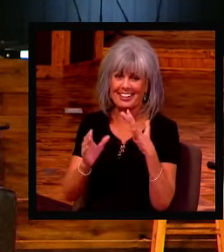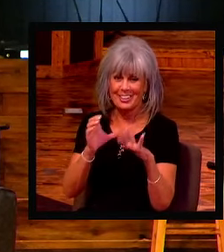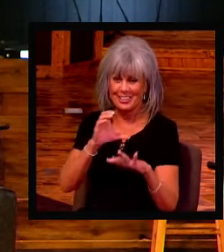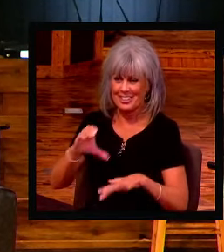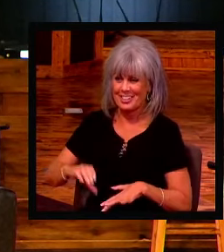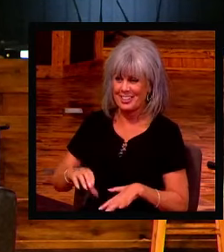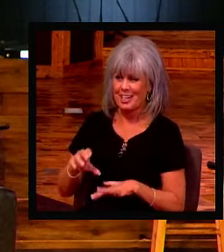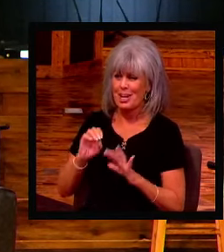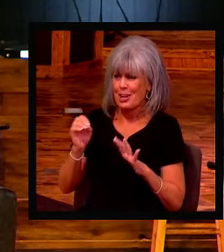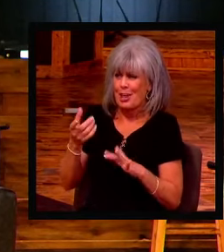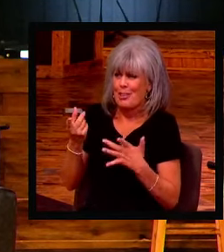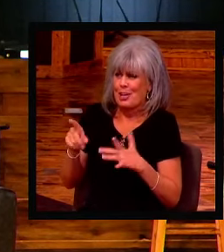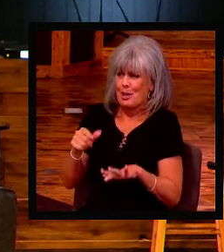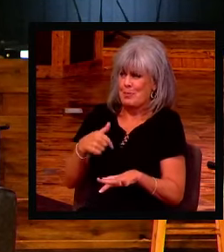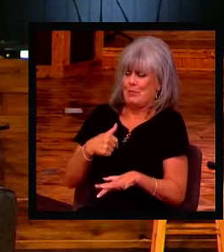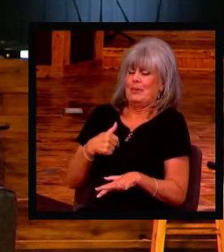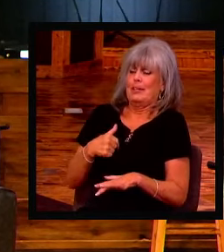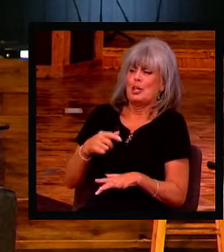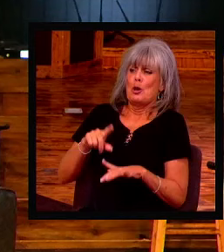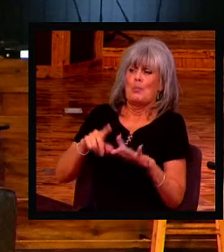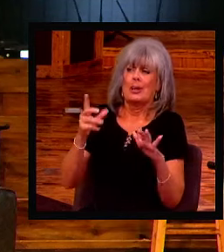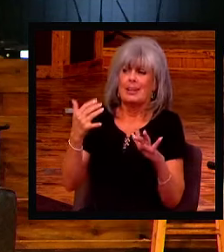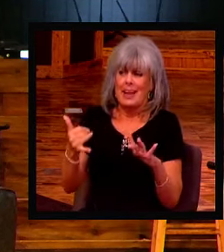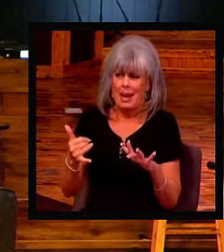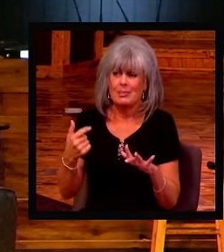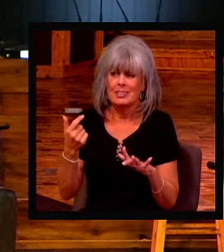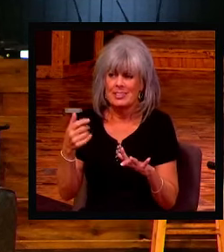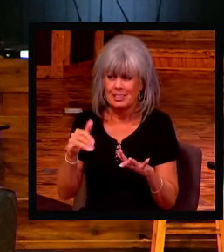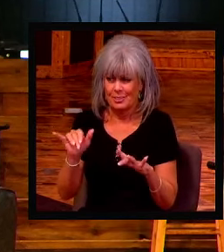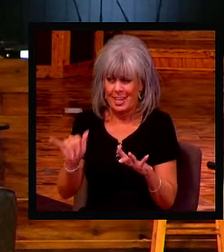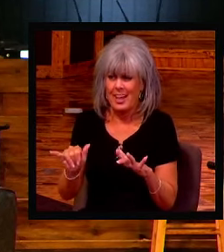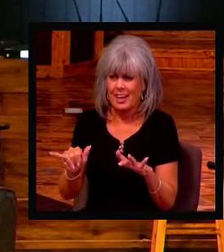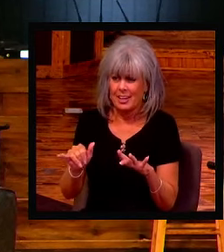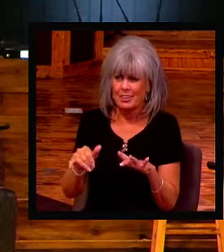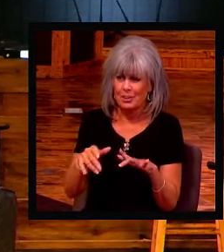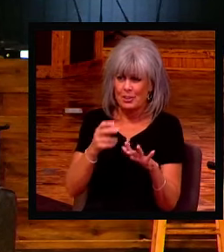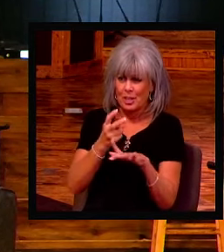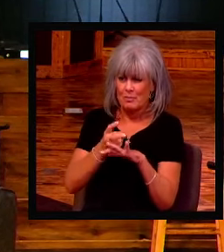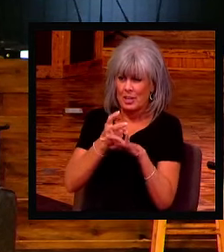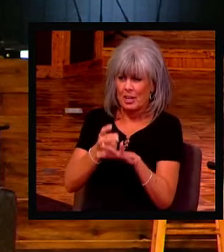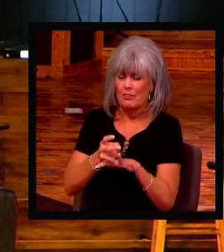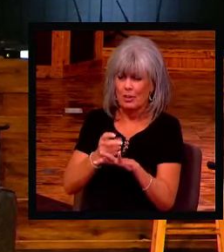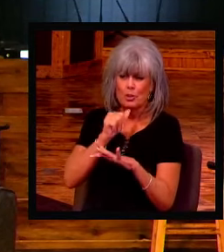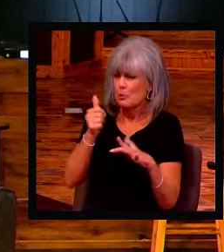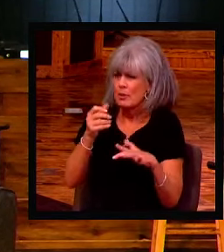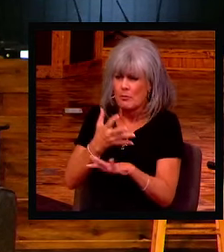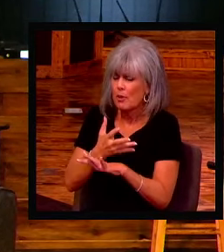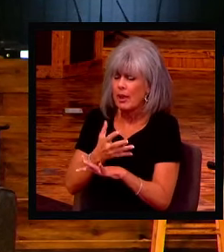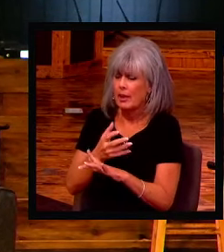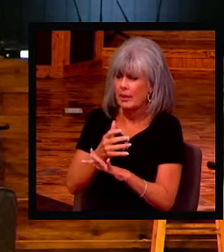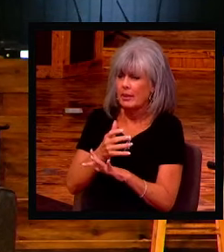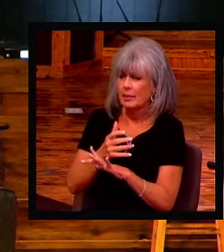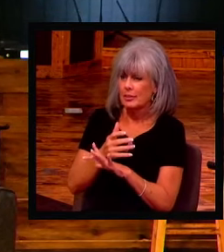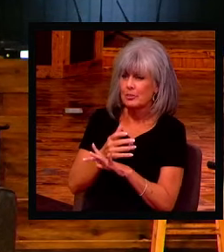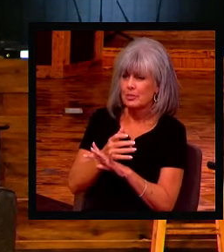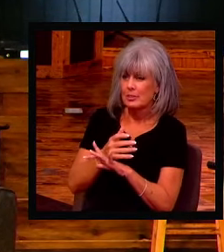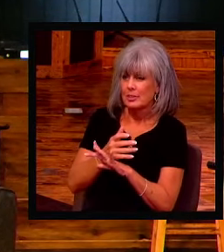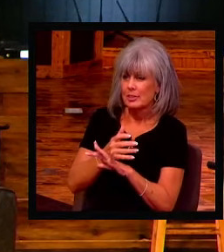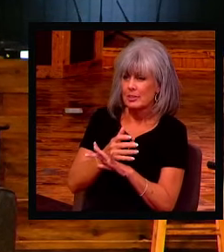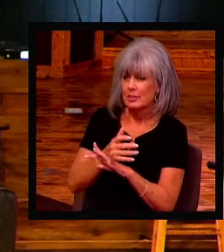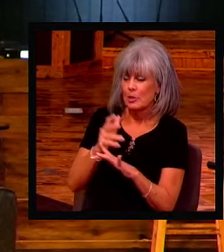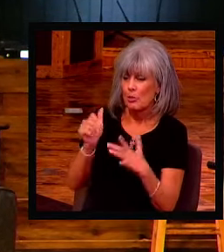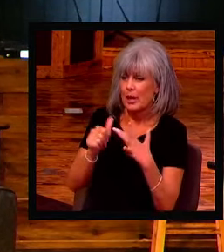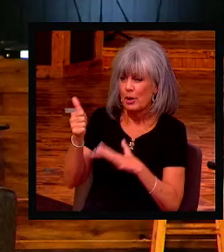permissions, and now it can if you're not careful. There's nothing to be afraid of. Greater is he that is in me than he that is in the world.